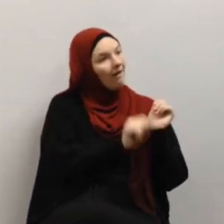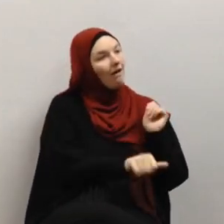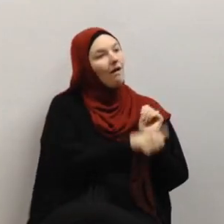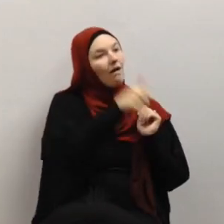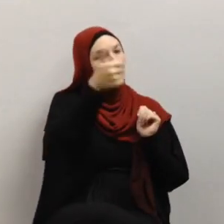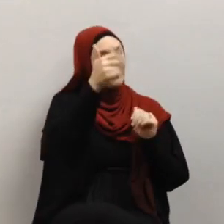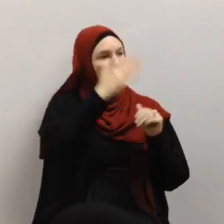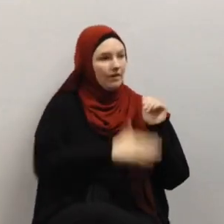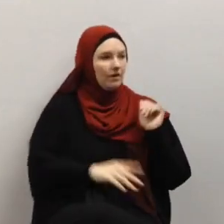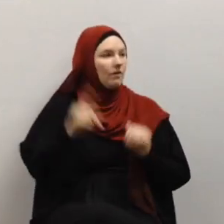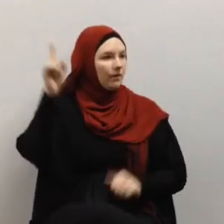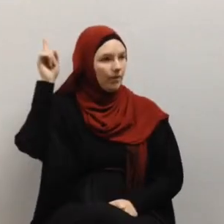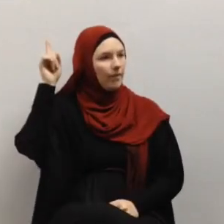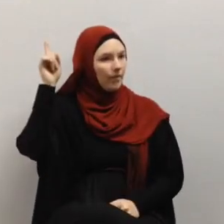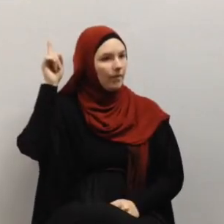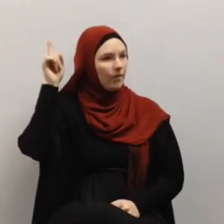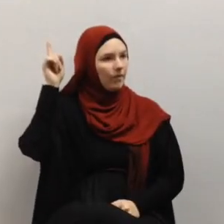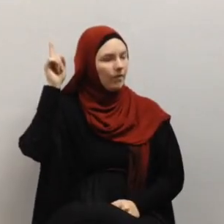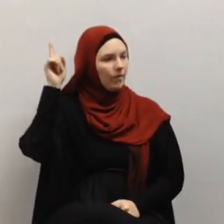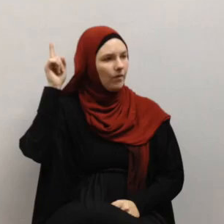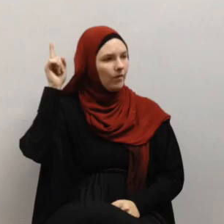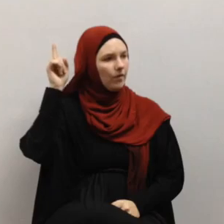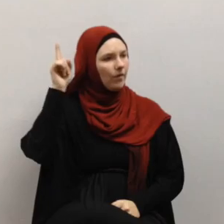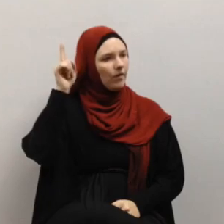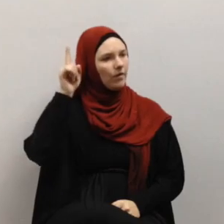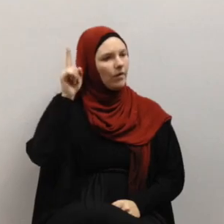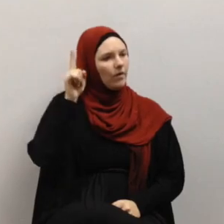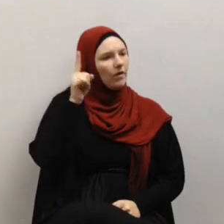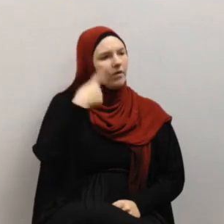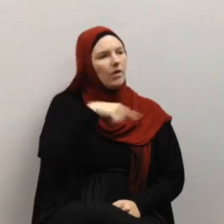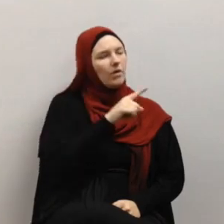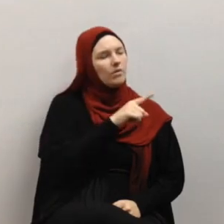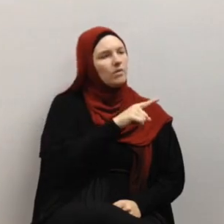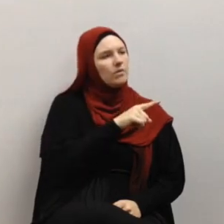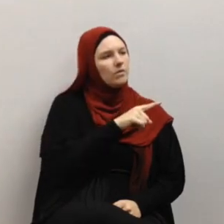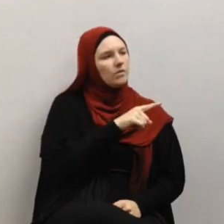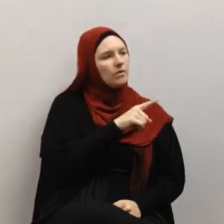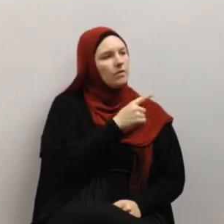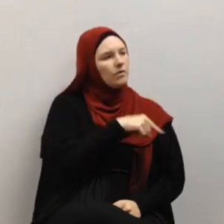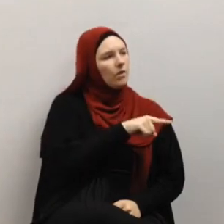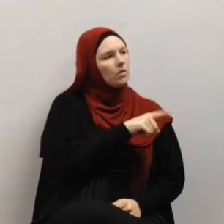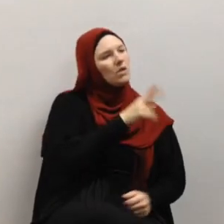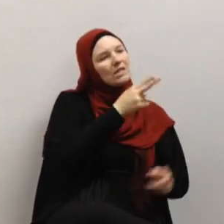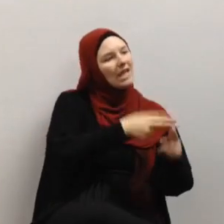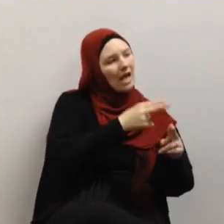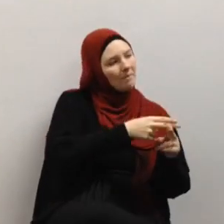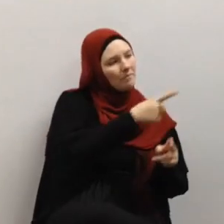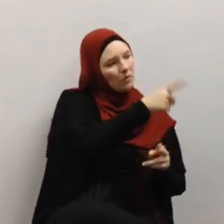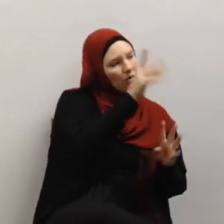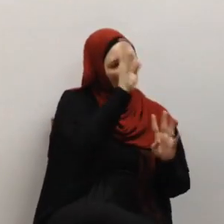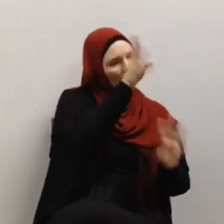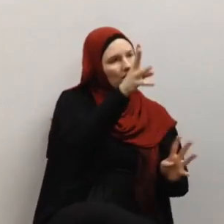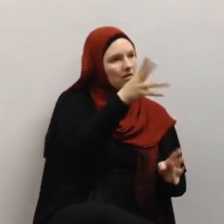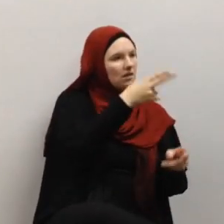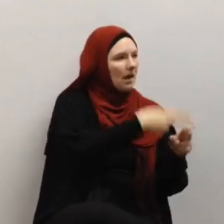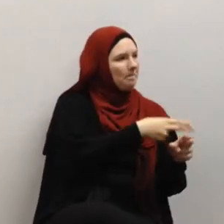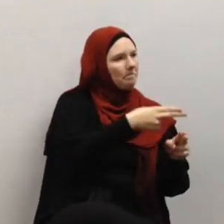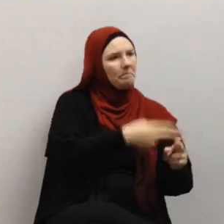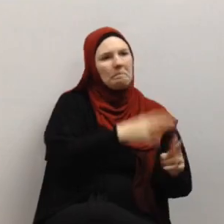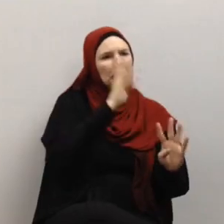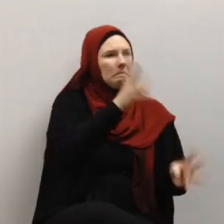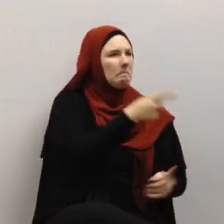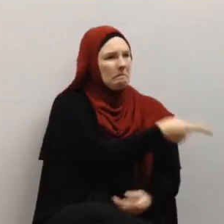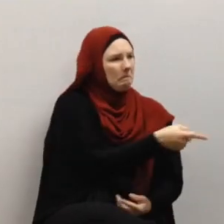and those are mere names that you invented. These are names. They are